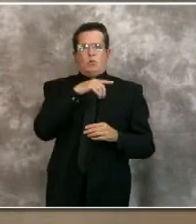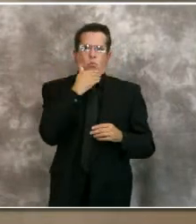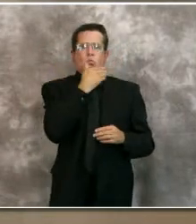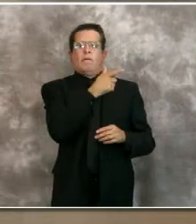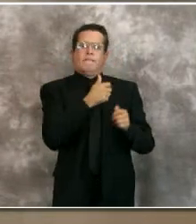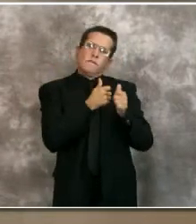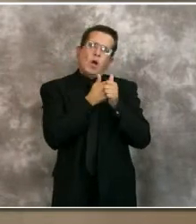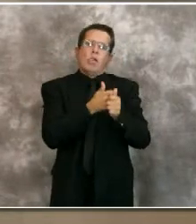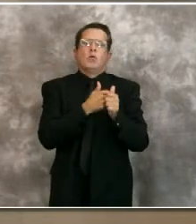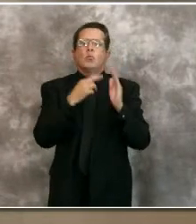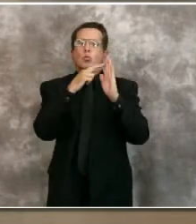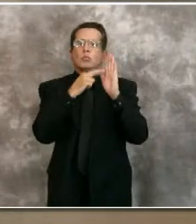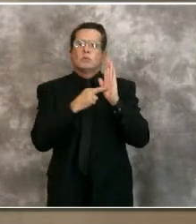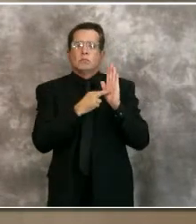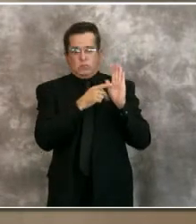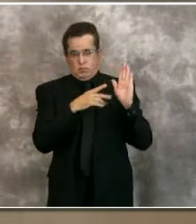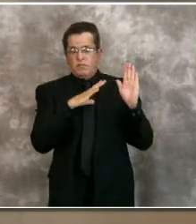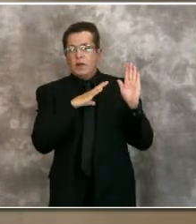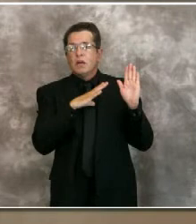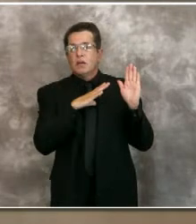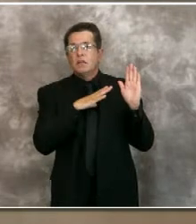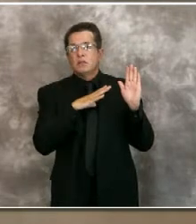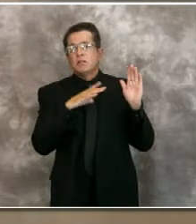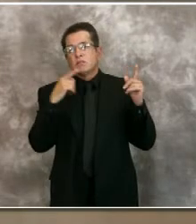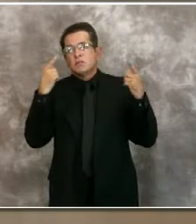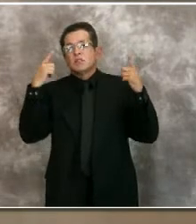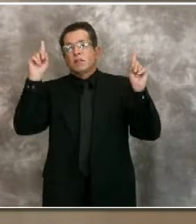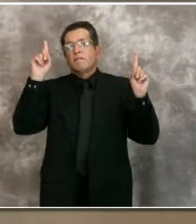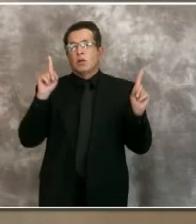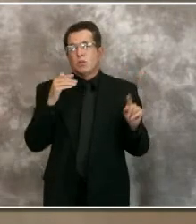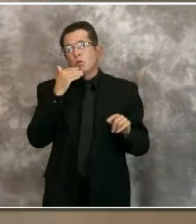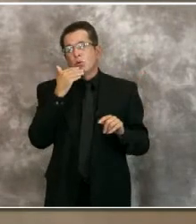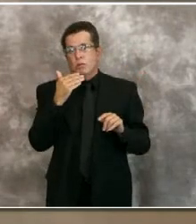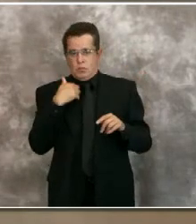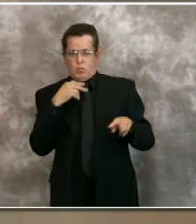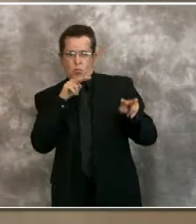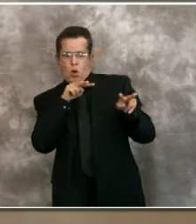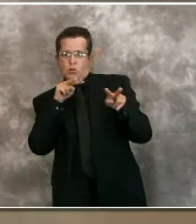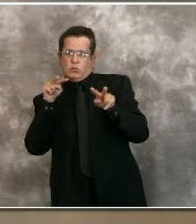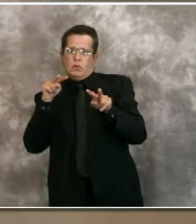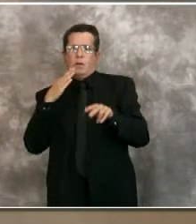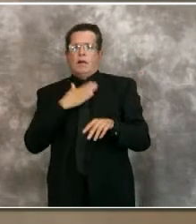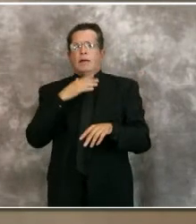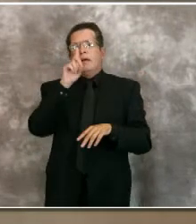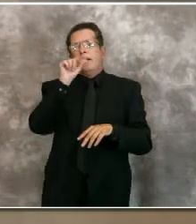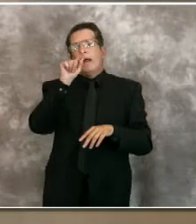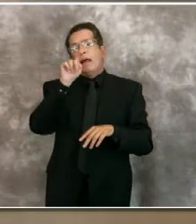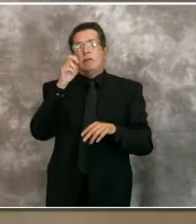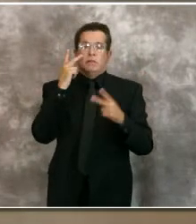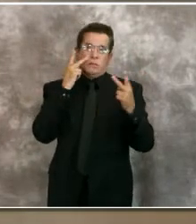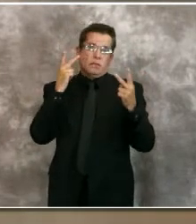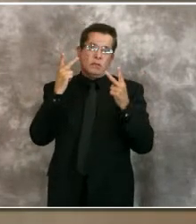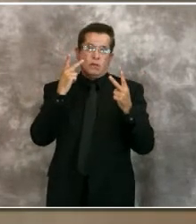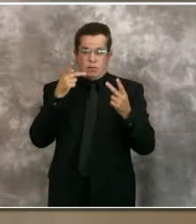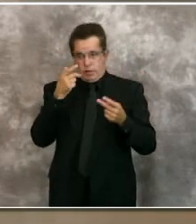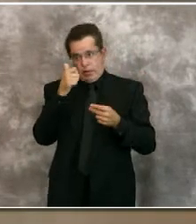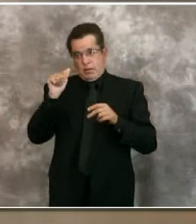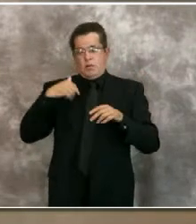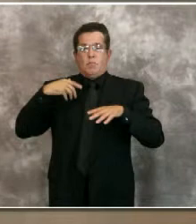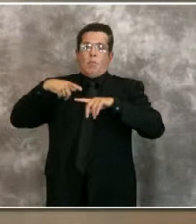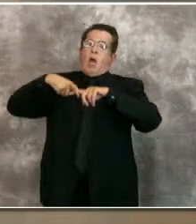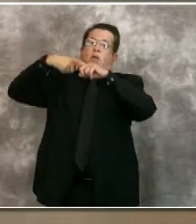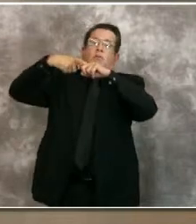these protocols has been successful. We are monitoring our health data for information that could trigger a pause in